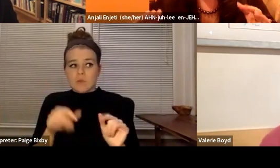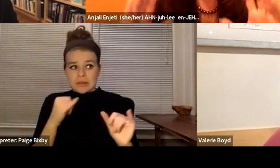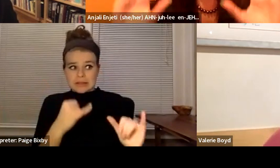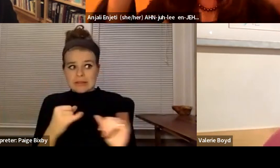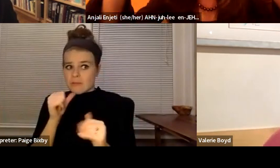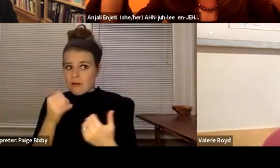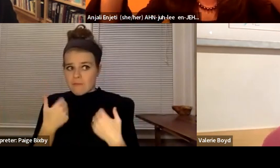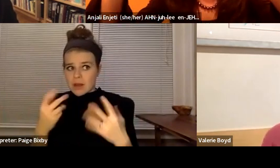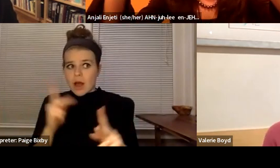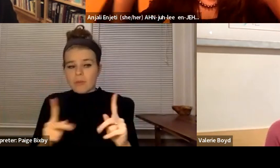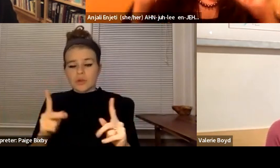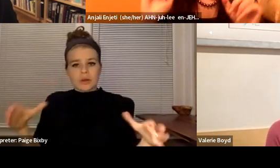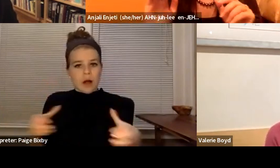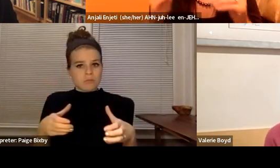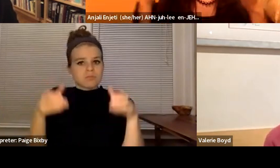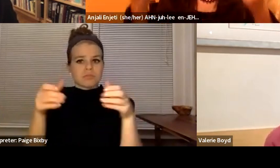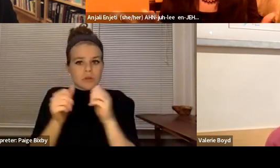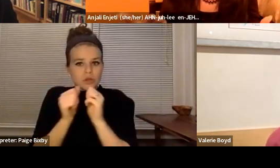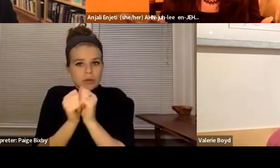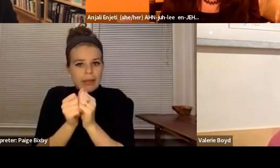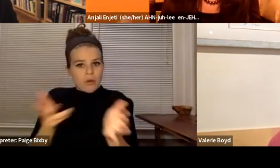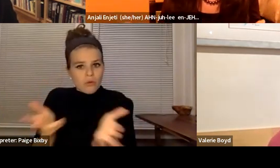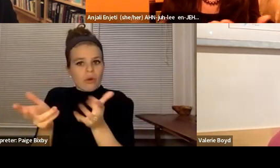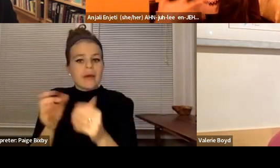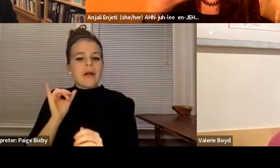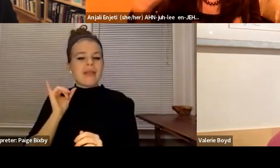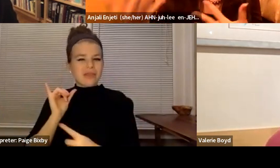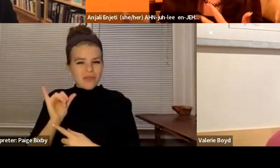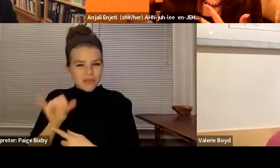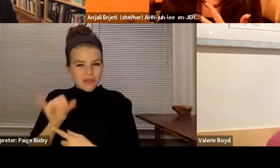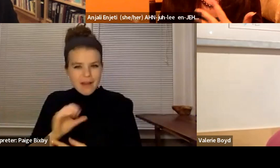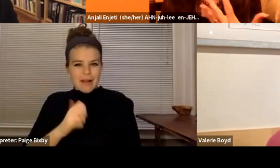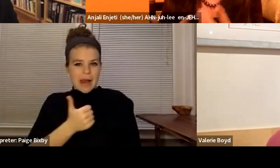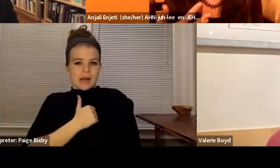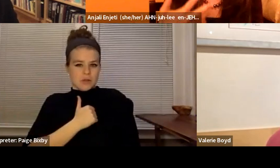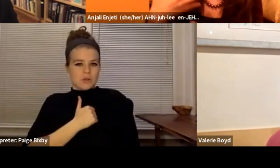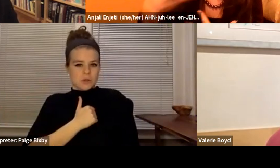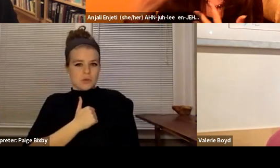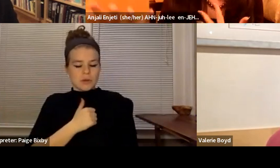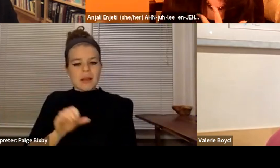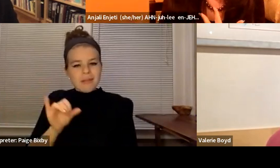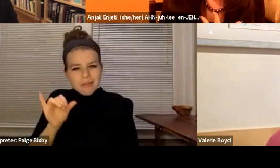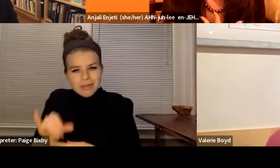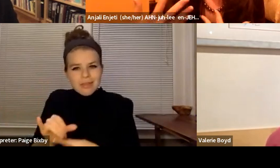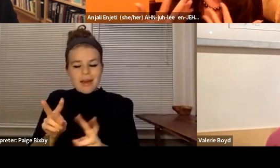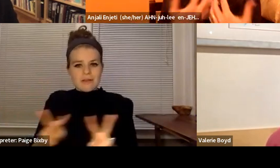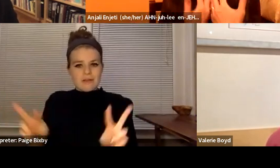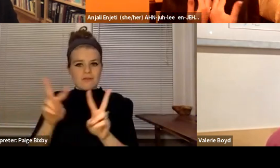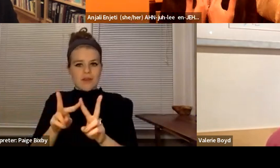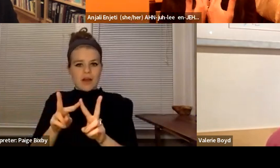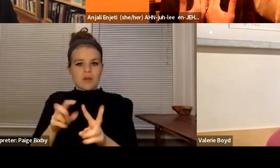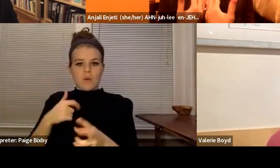and bring them up with you. So that's the attitude, that's the value that I